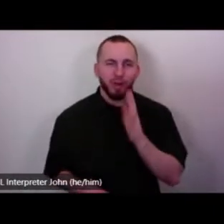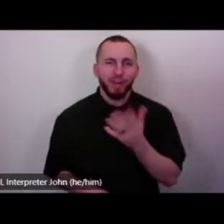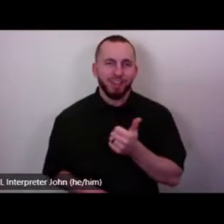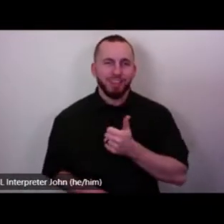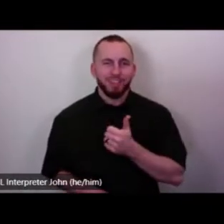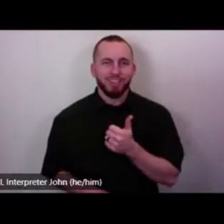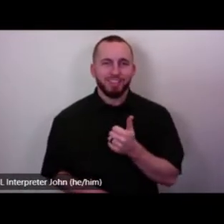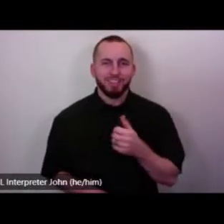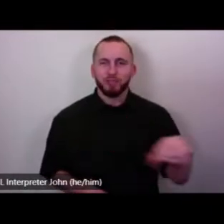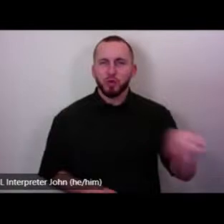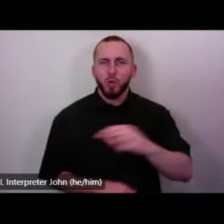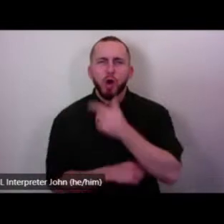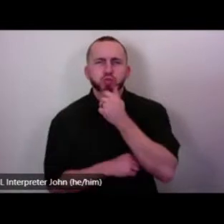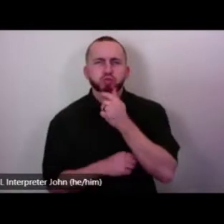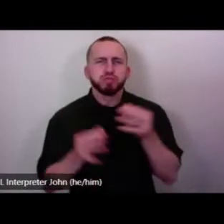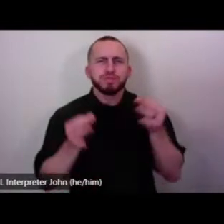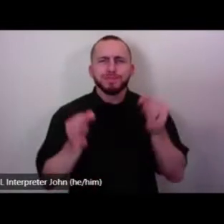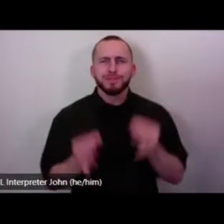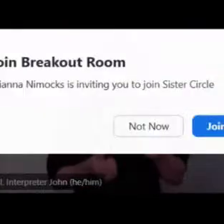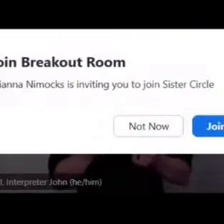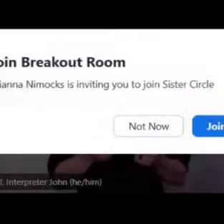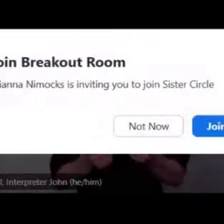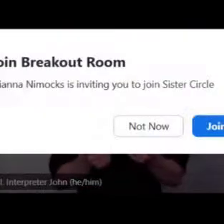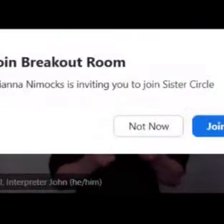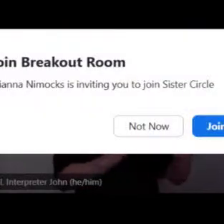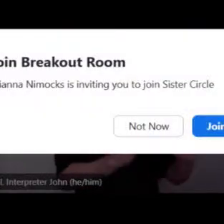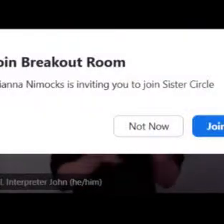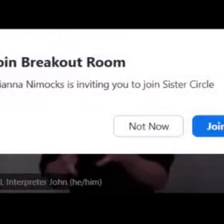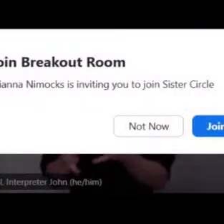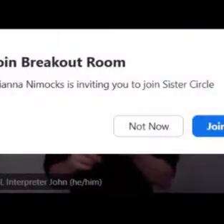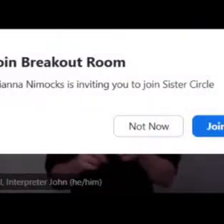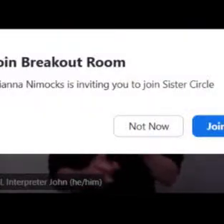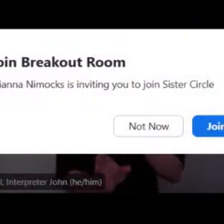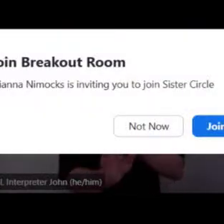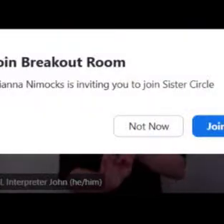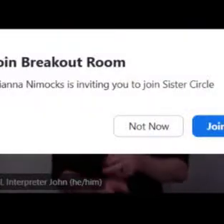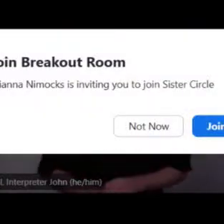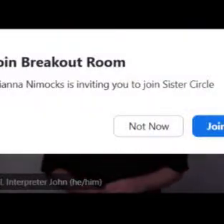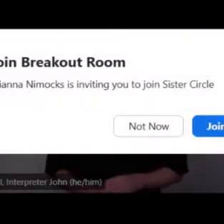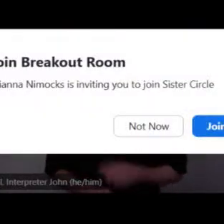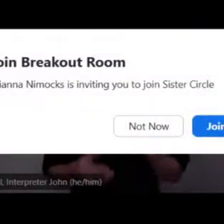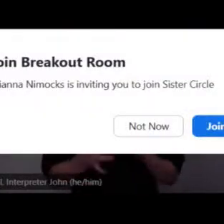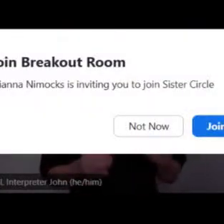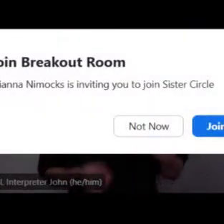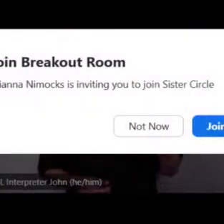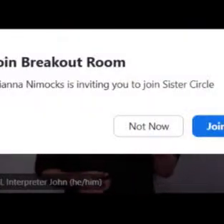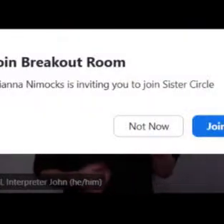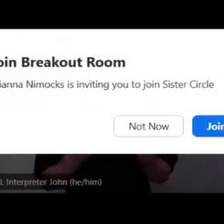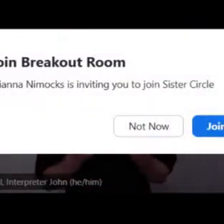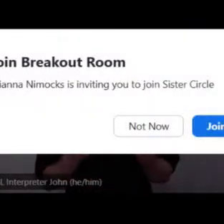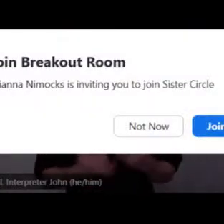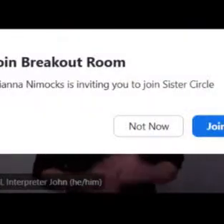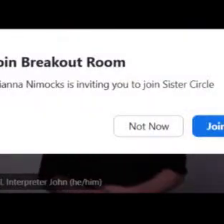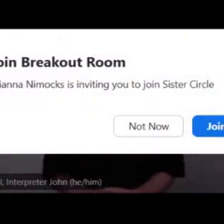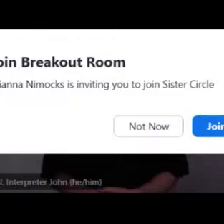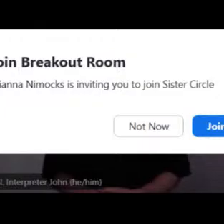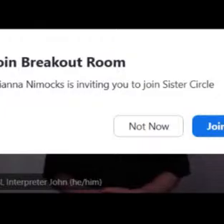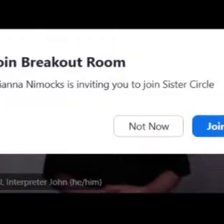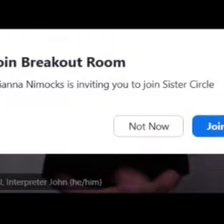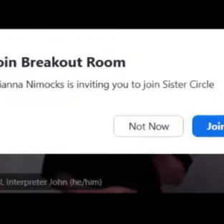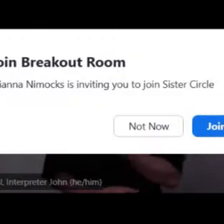our breakout rooms. As we mentioned to you earlier in the day, we